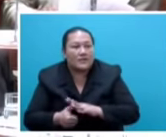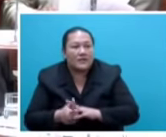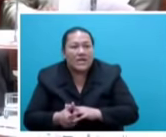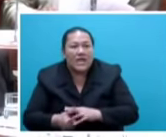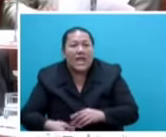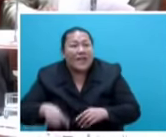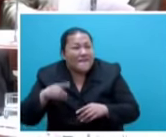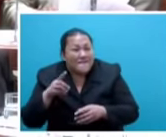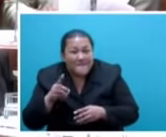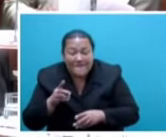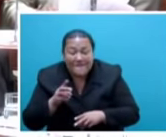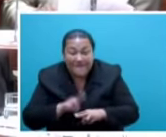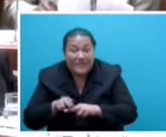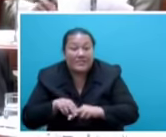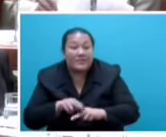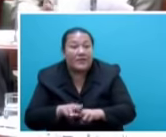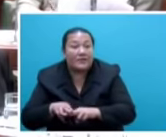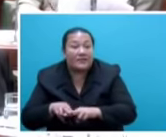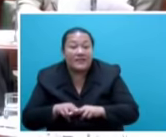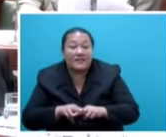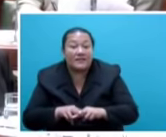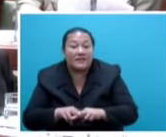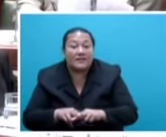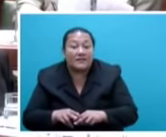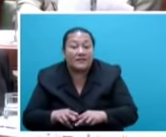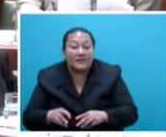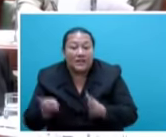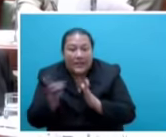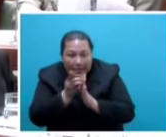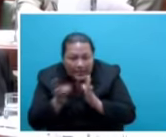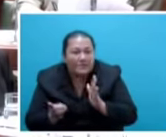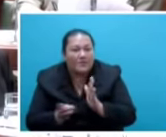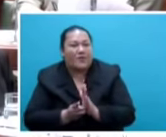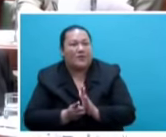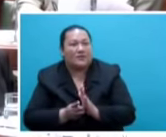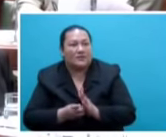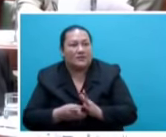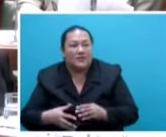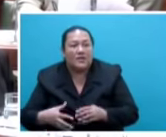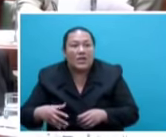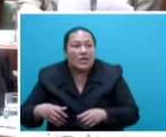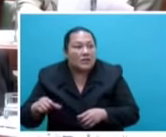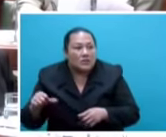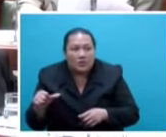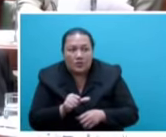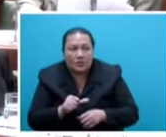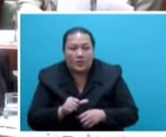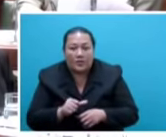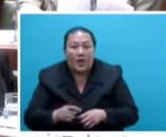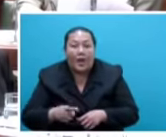because we had an election does not make us a democracy. Fiji's two-man rule, or maybe one-man rule, makes us a dictatorship.